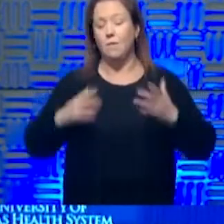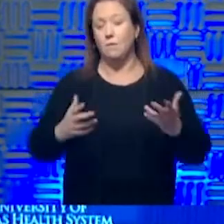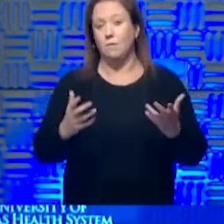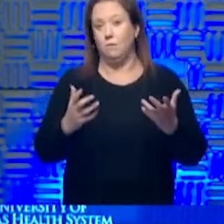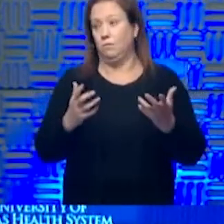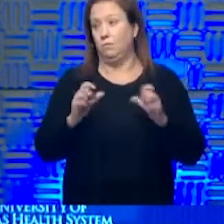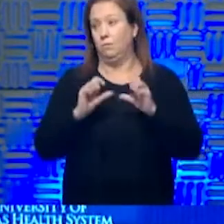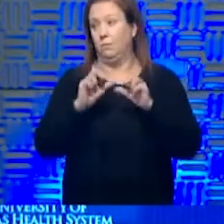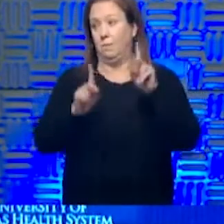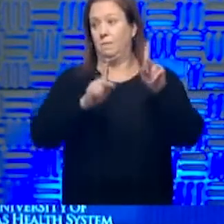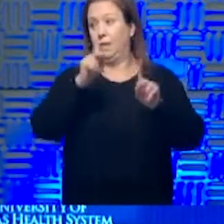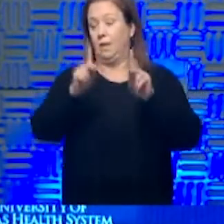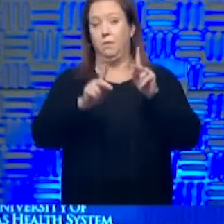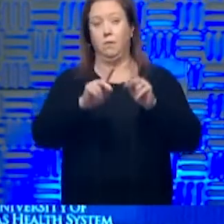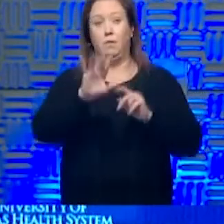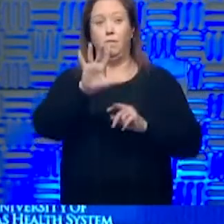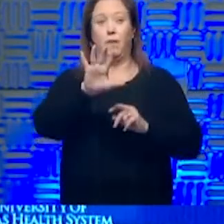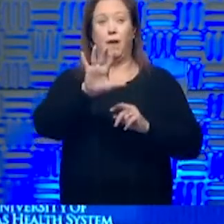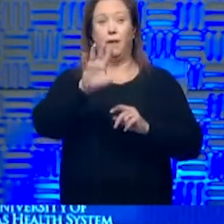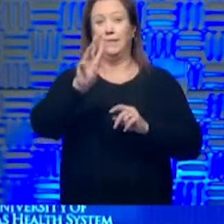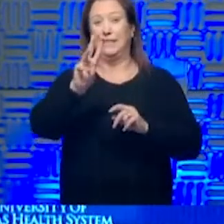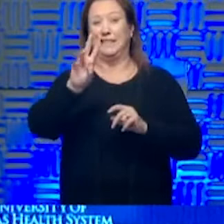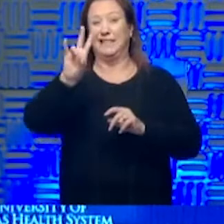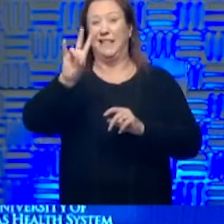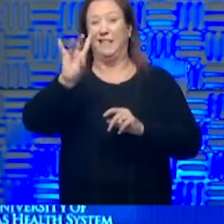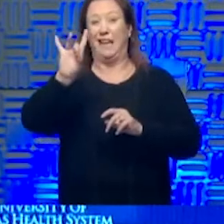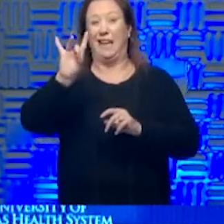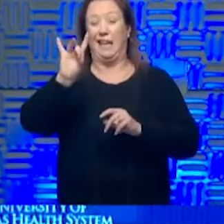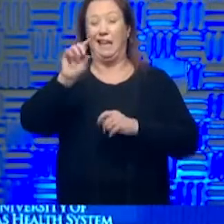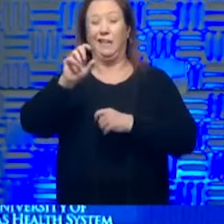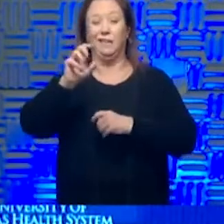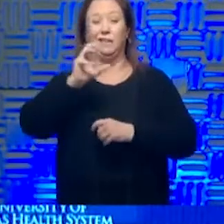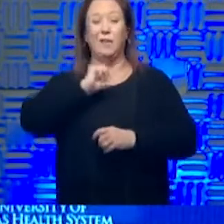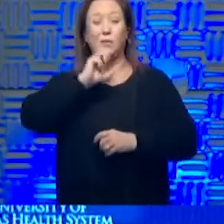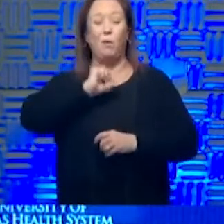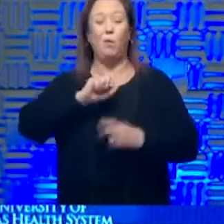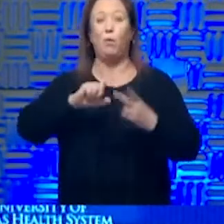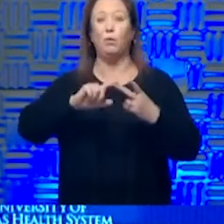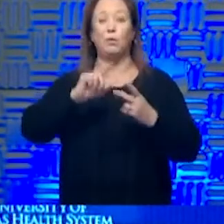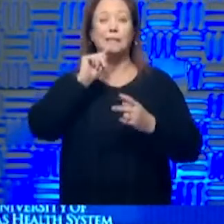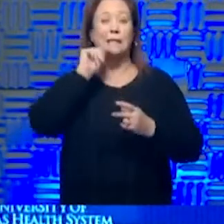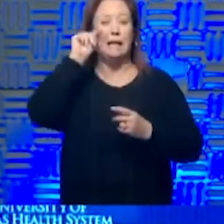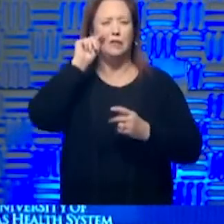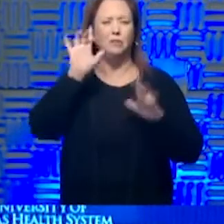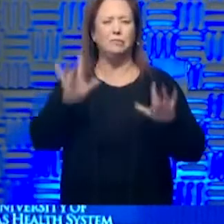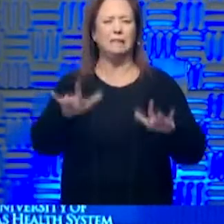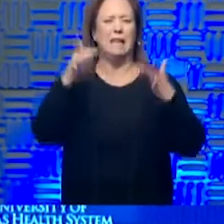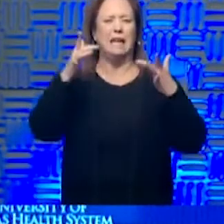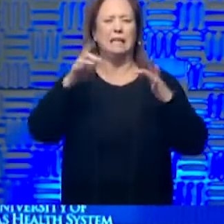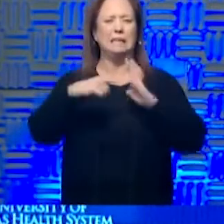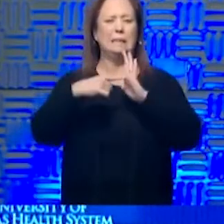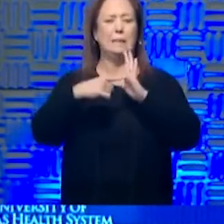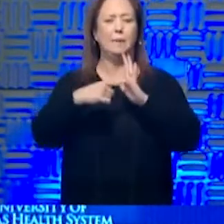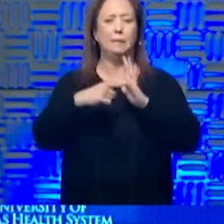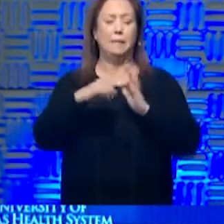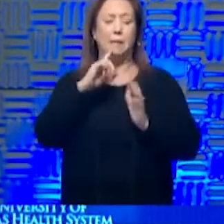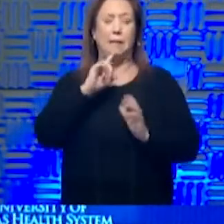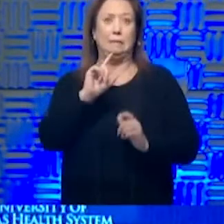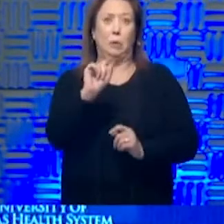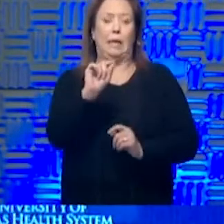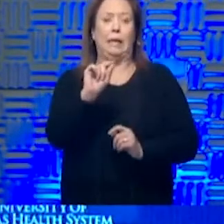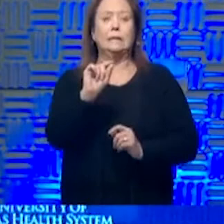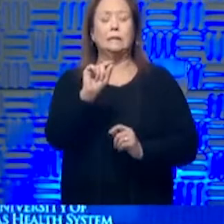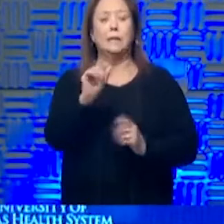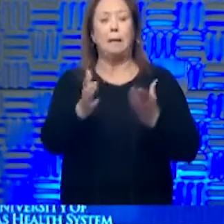For people that's 5, 6, 7, 8 years old, teenagers may have a very mild set of symptoms, even to the 20-somethings. And I